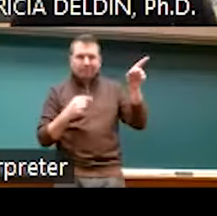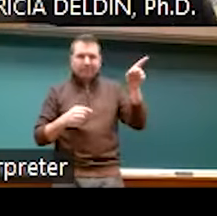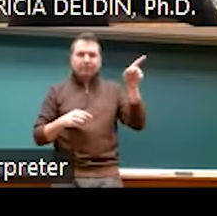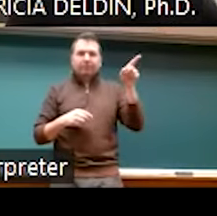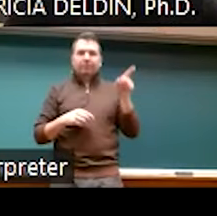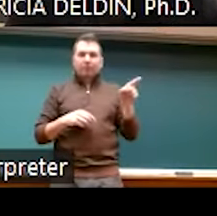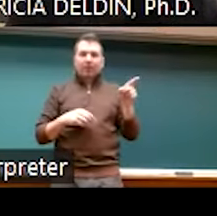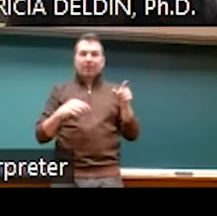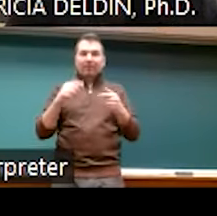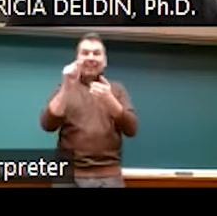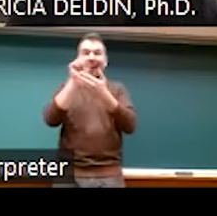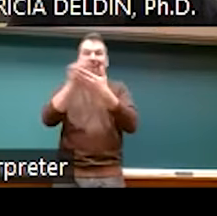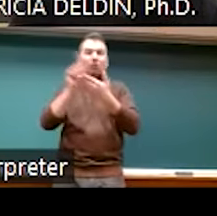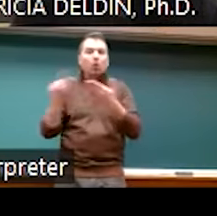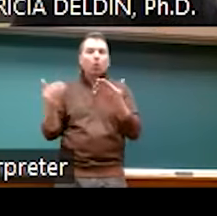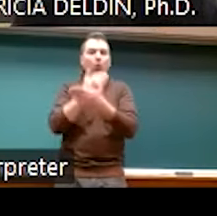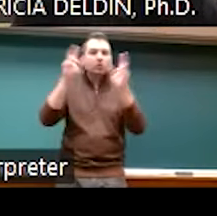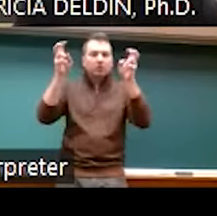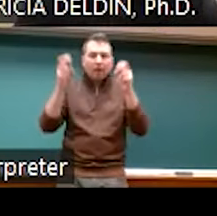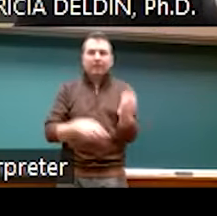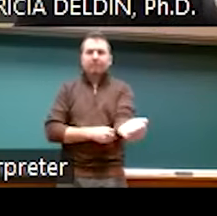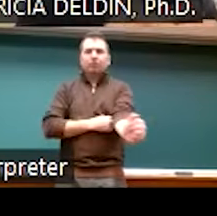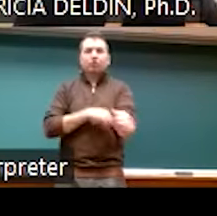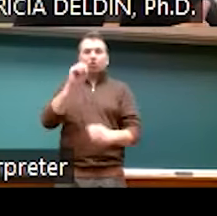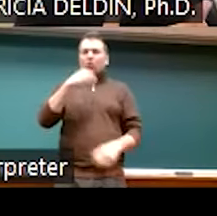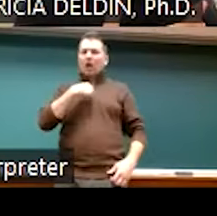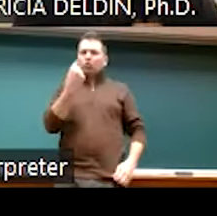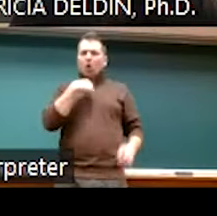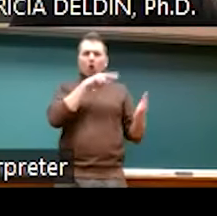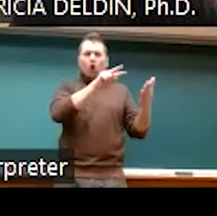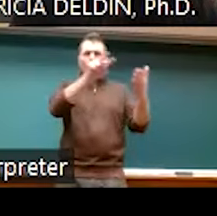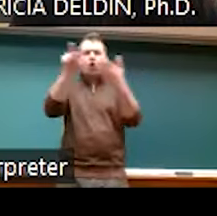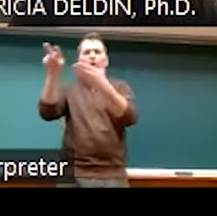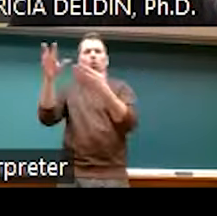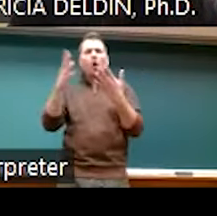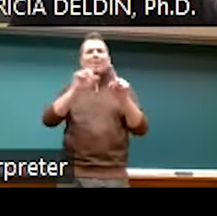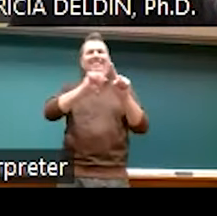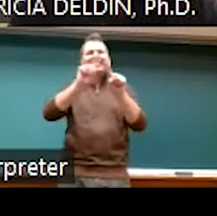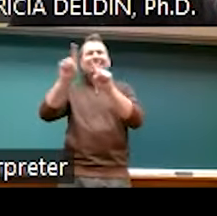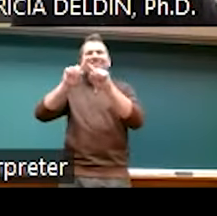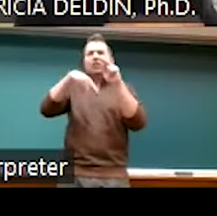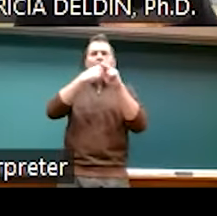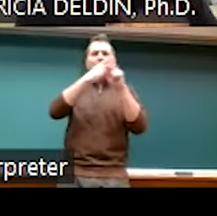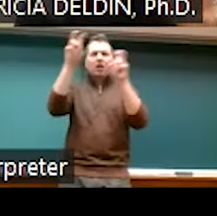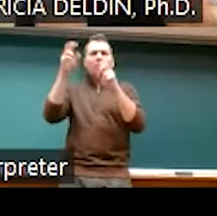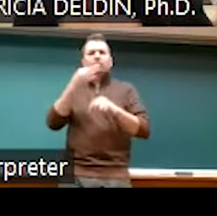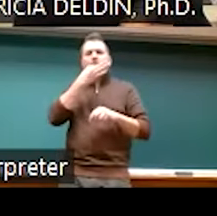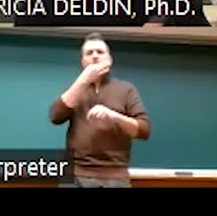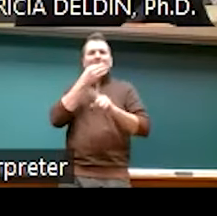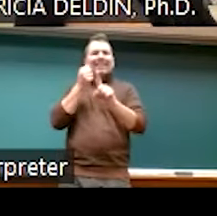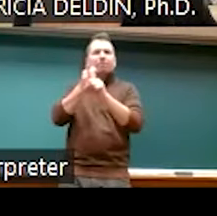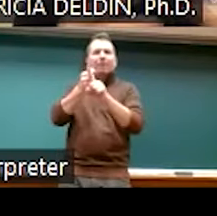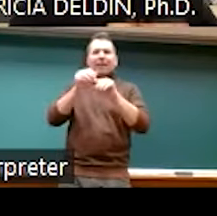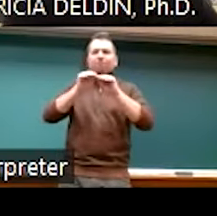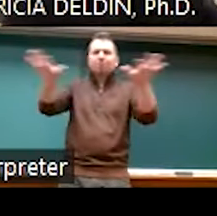the biopsychosocial literature, and thought, what has the most largest effect sizes, and what could we build into this